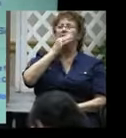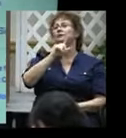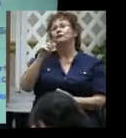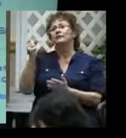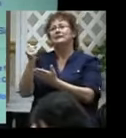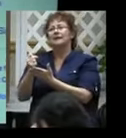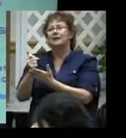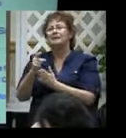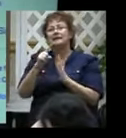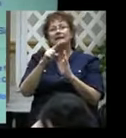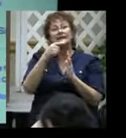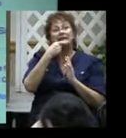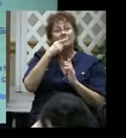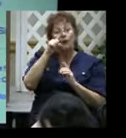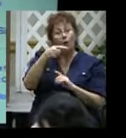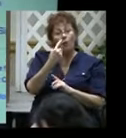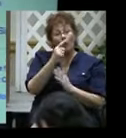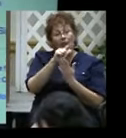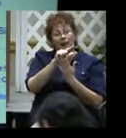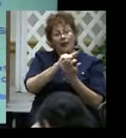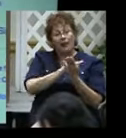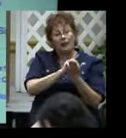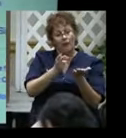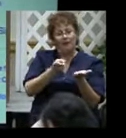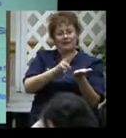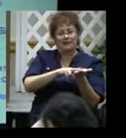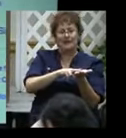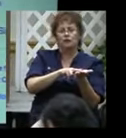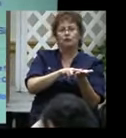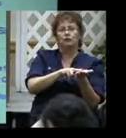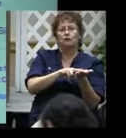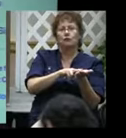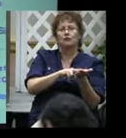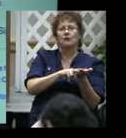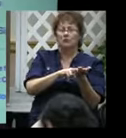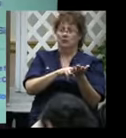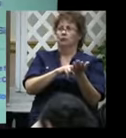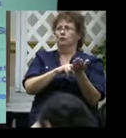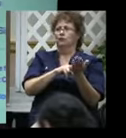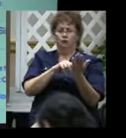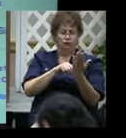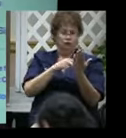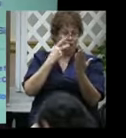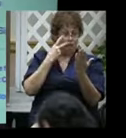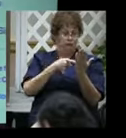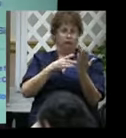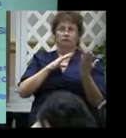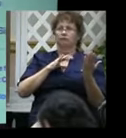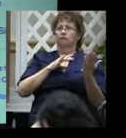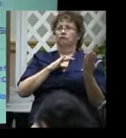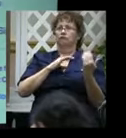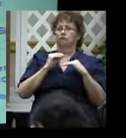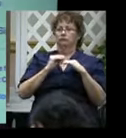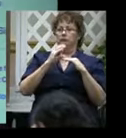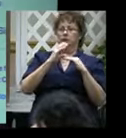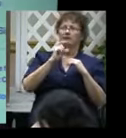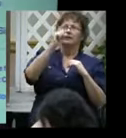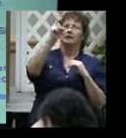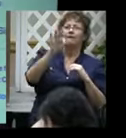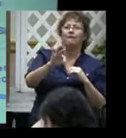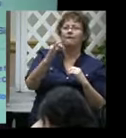because it states that it only legalizes the signature. But it does give a lot of weight to the translation when they have to give it to a French